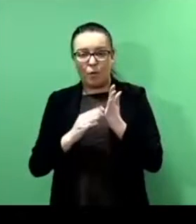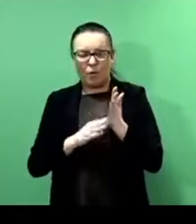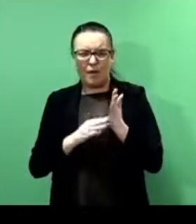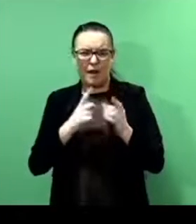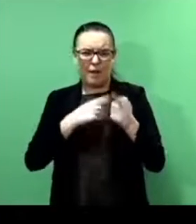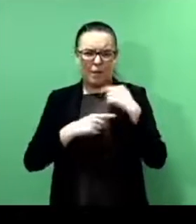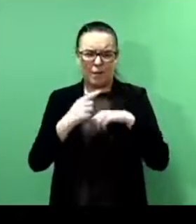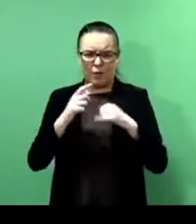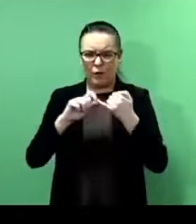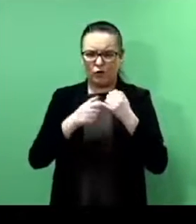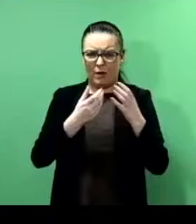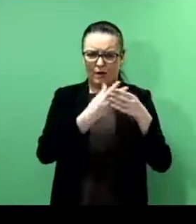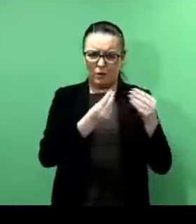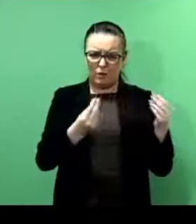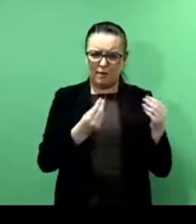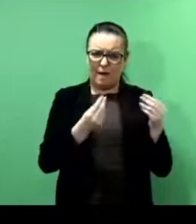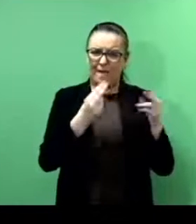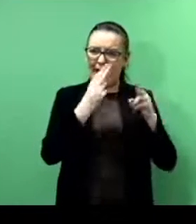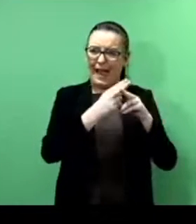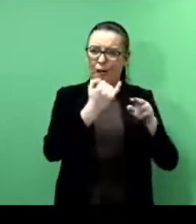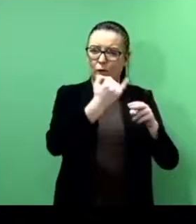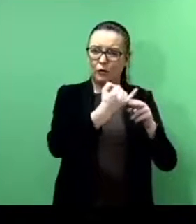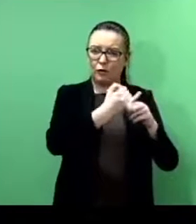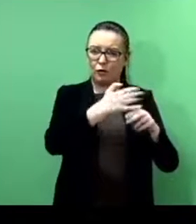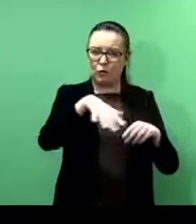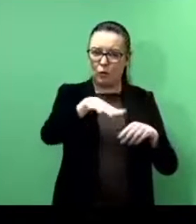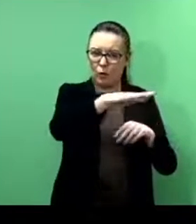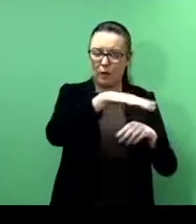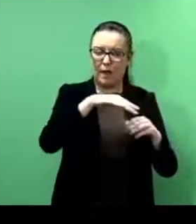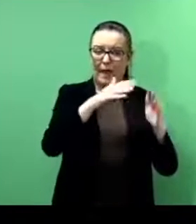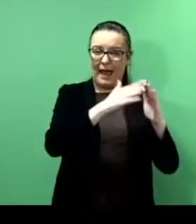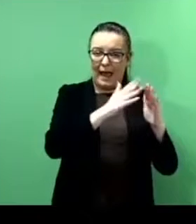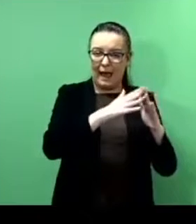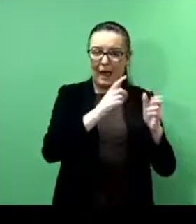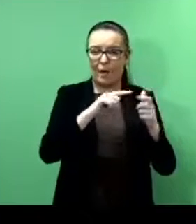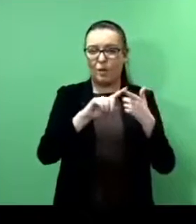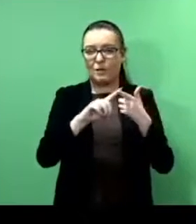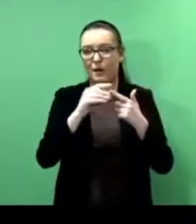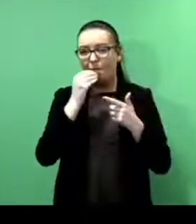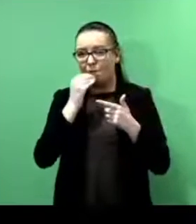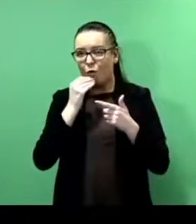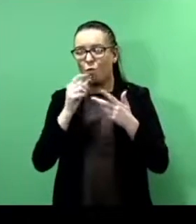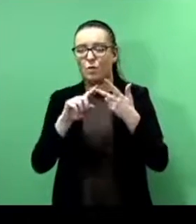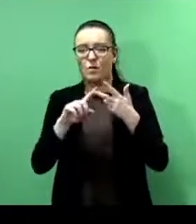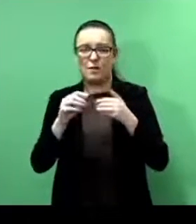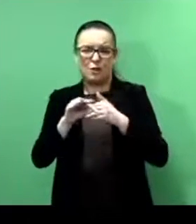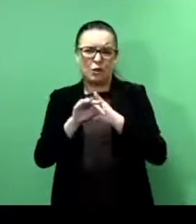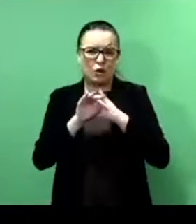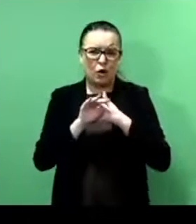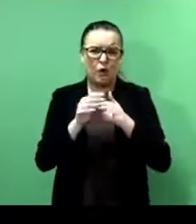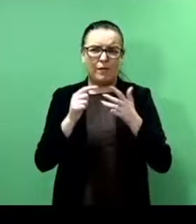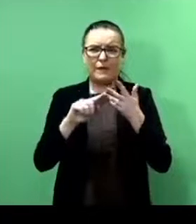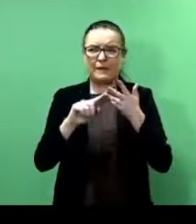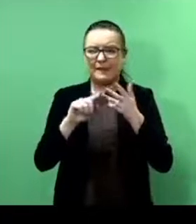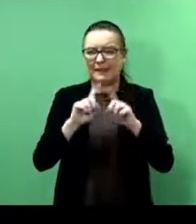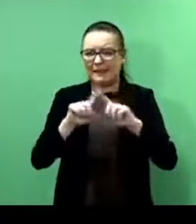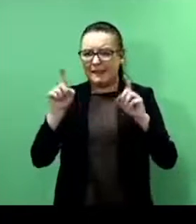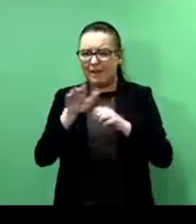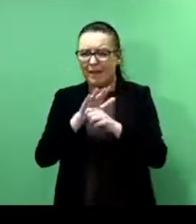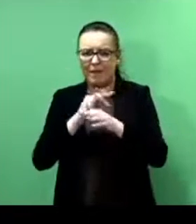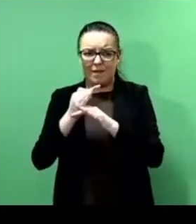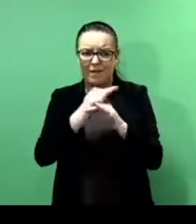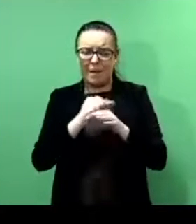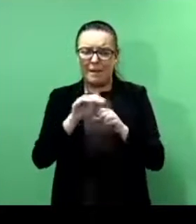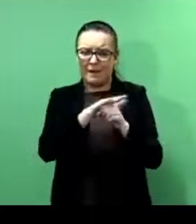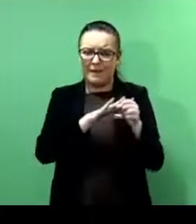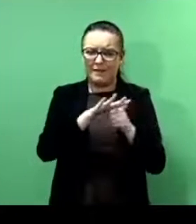factors that some of the speakers have spoken here today. We're talking about housing instability, food insecurity, maybe difficult family situations. COVID, of course,